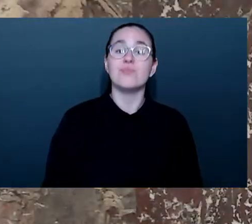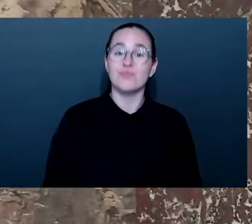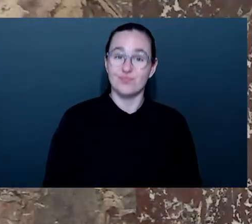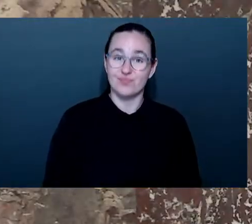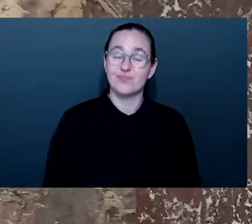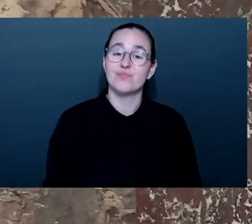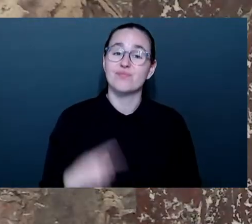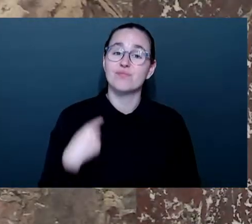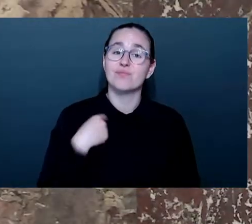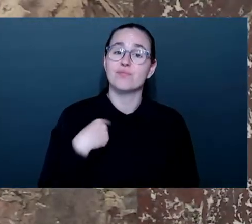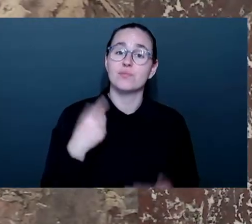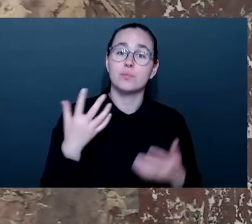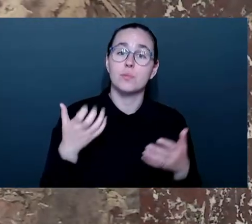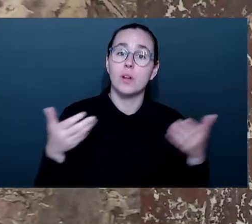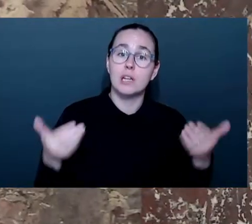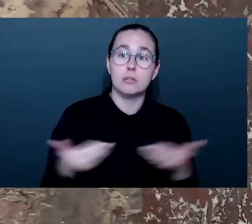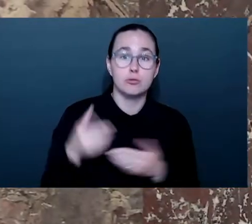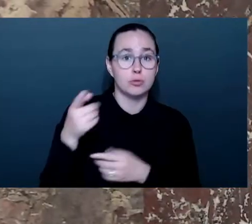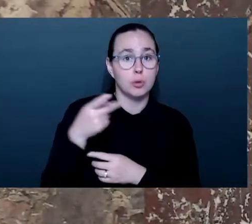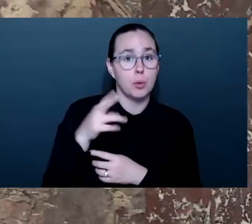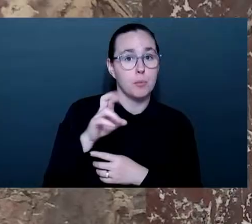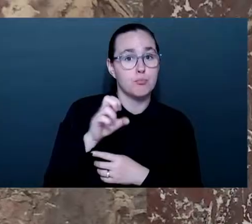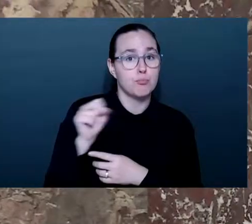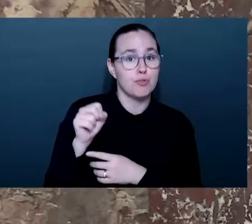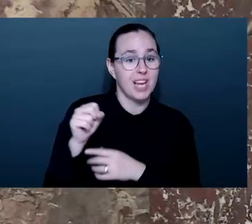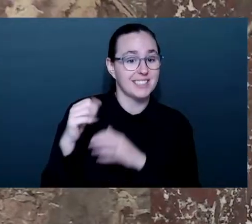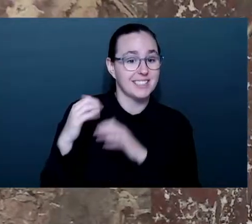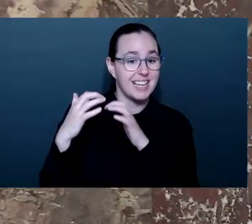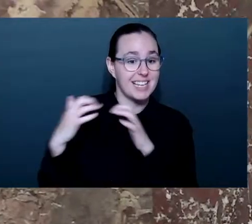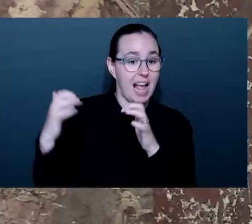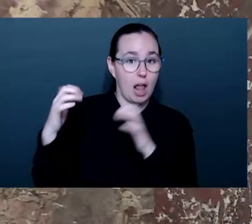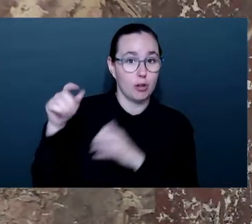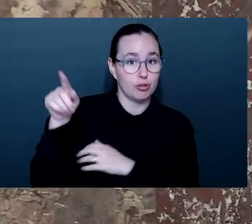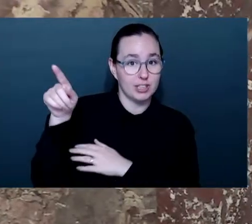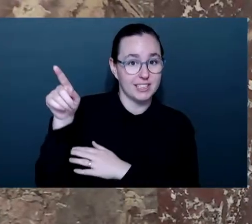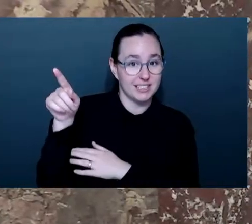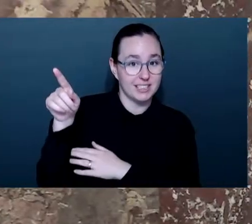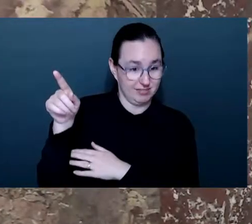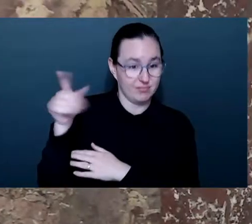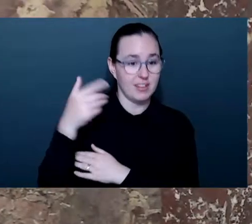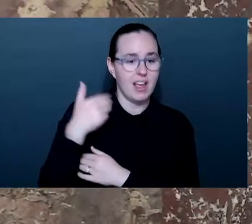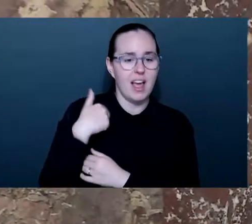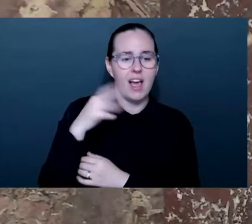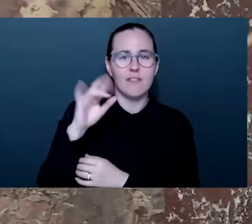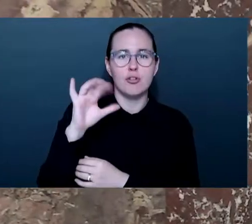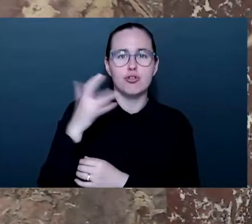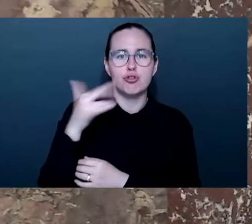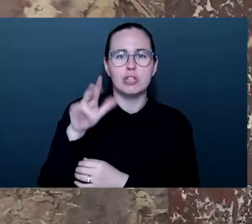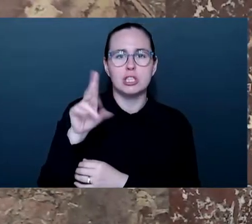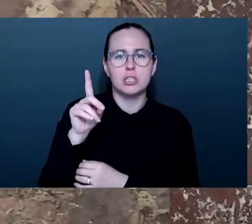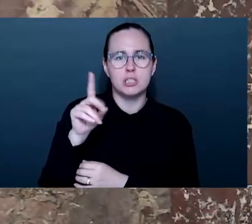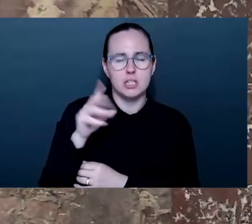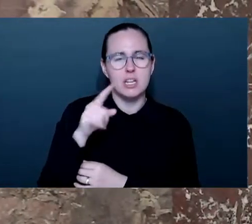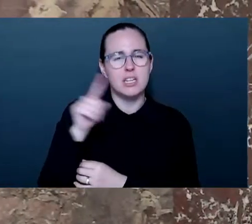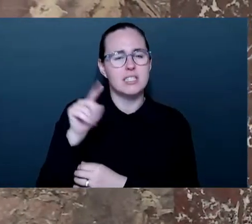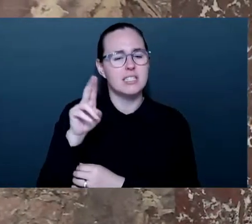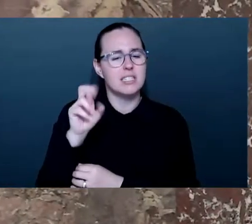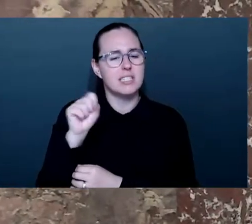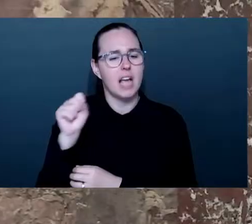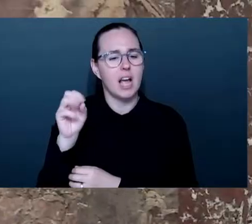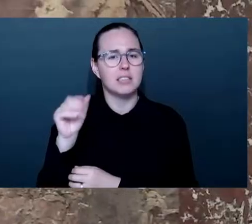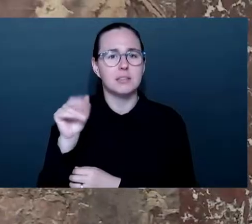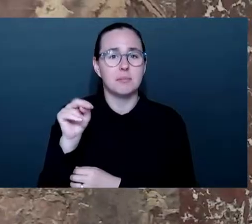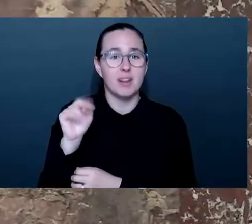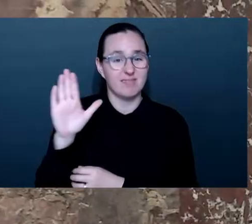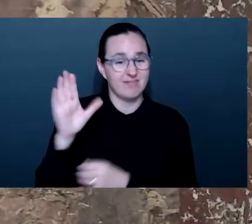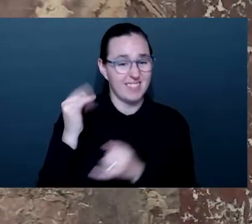This is Richard Zussman's last day, and he has been a fixture of